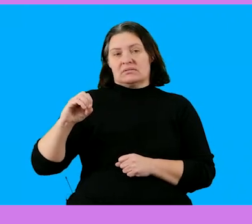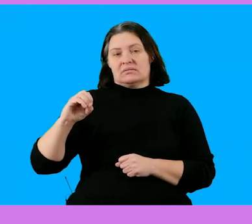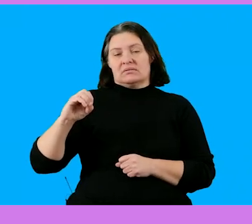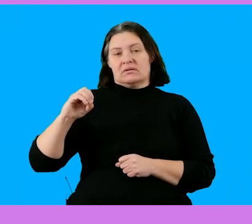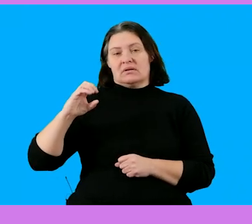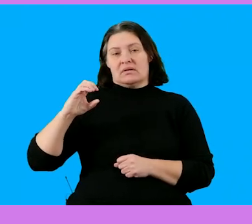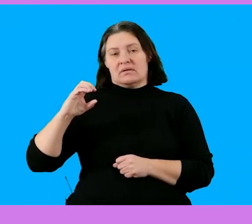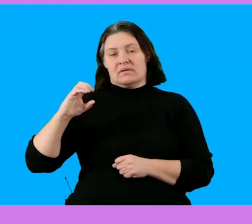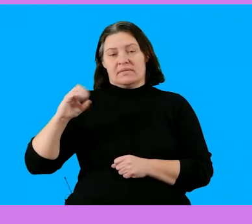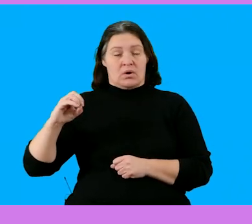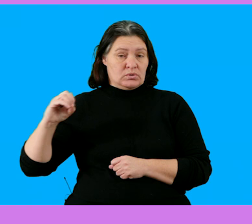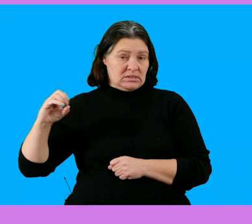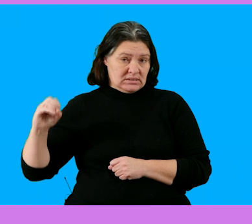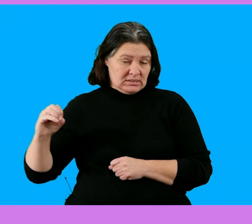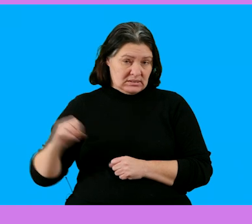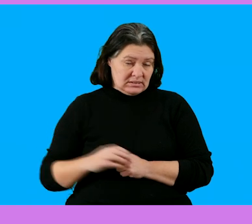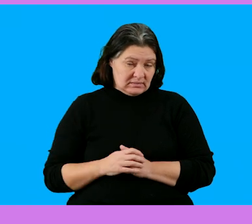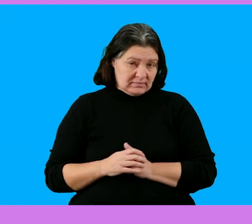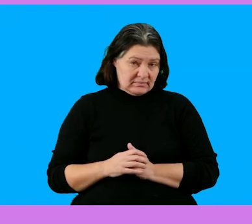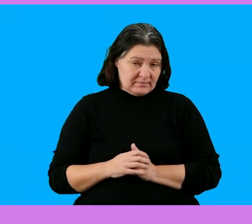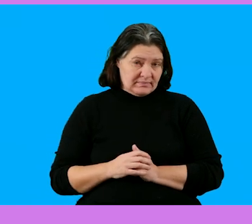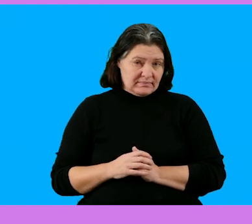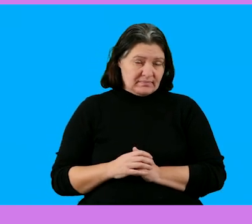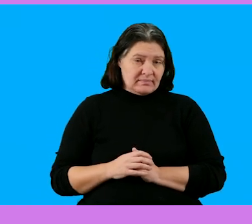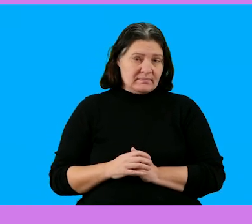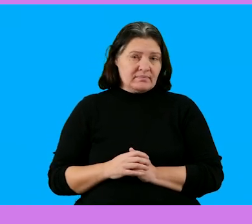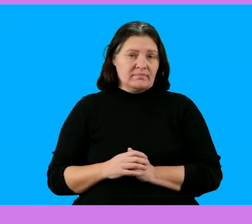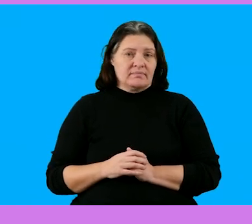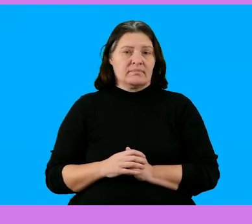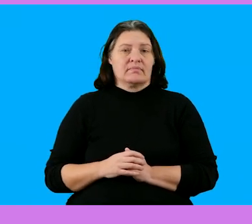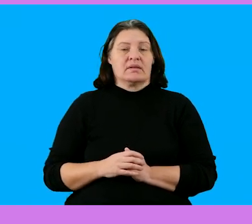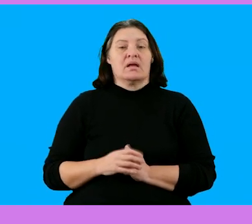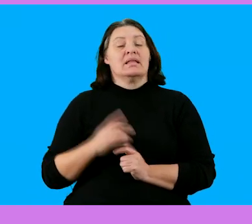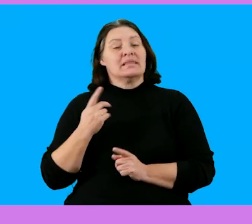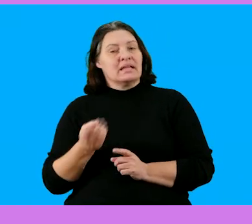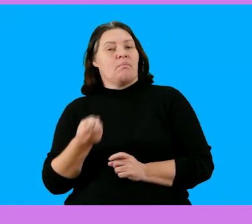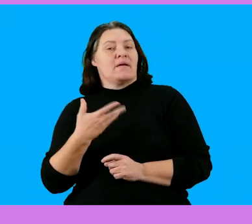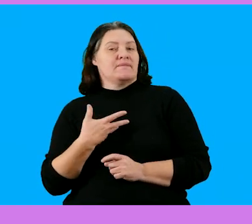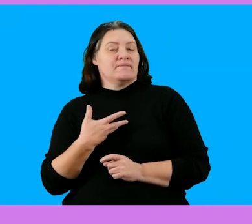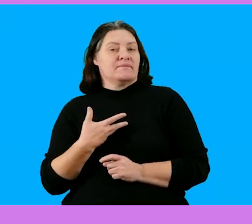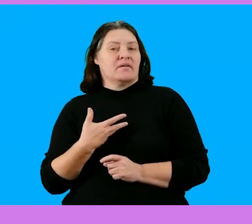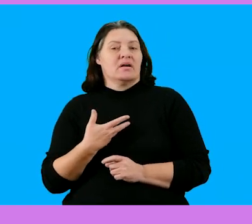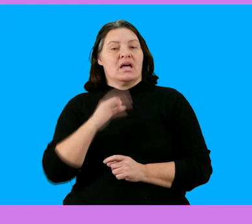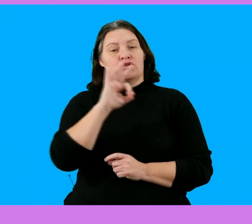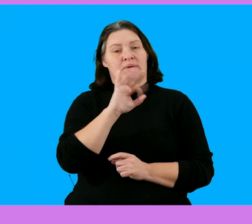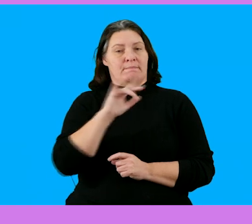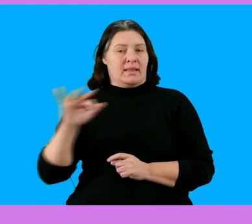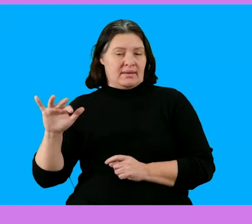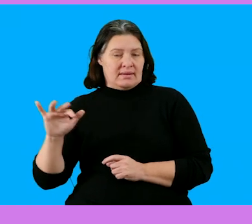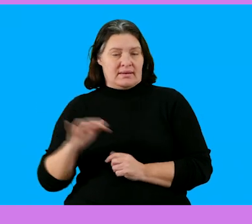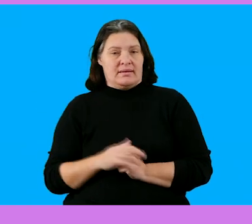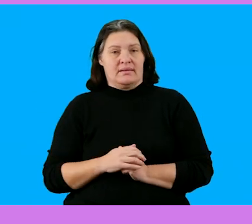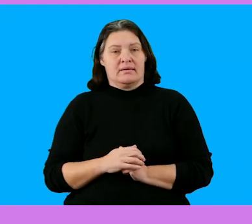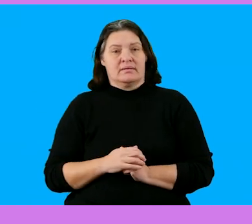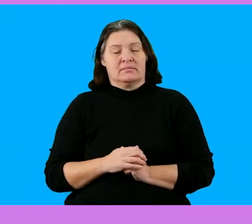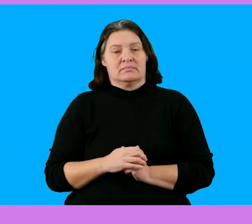so therefore, I'll say 30 multiplied by 100,000. Okay, that will give me 3 million.